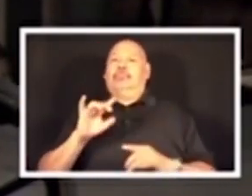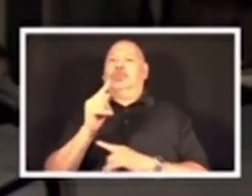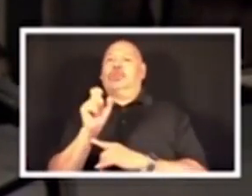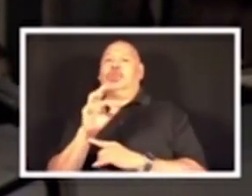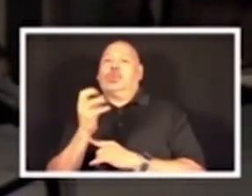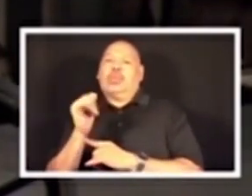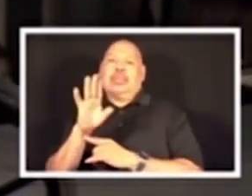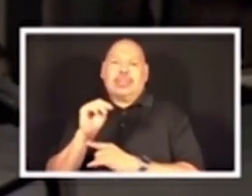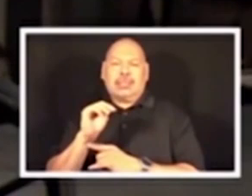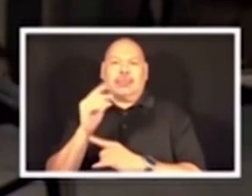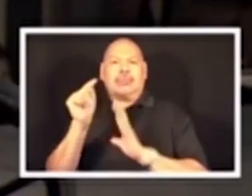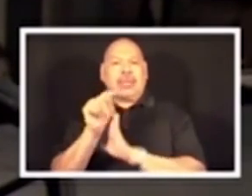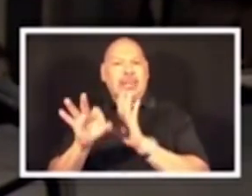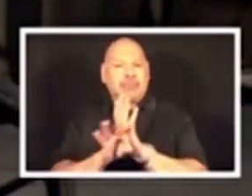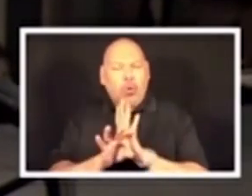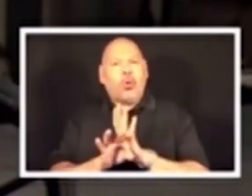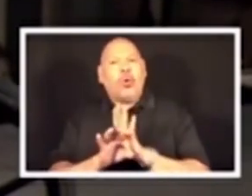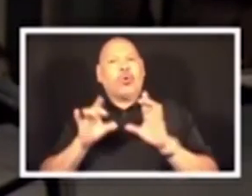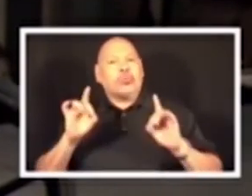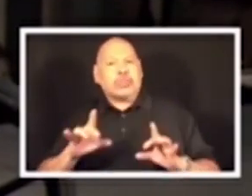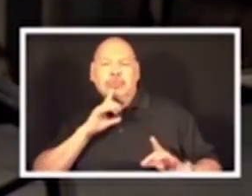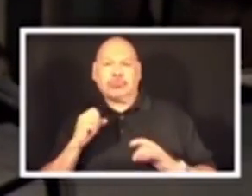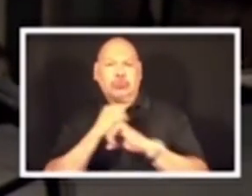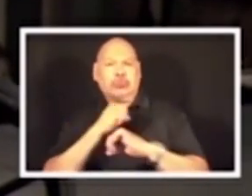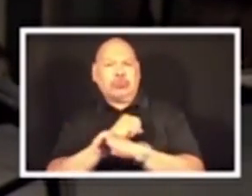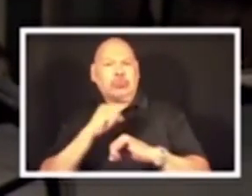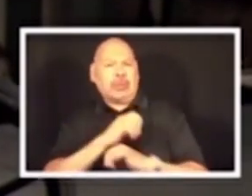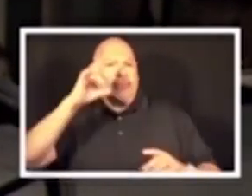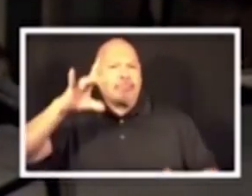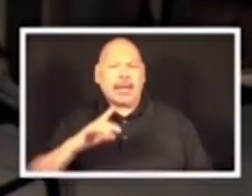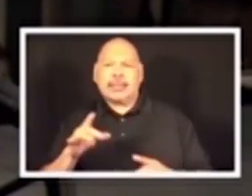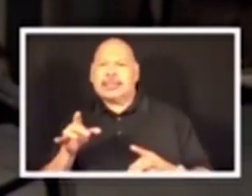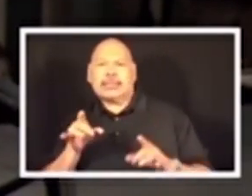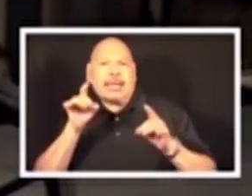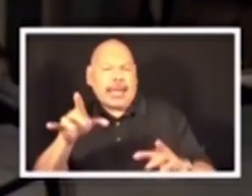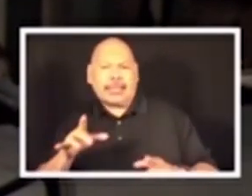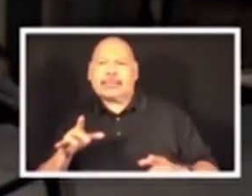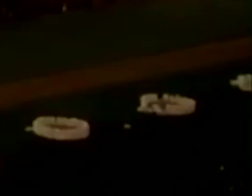to combat hate-filled extremism and violence in the state of Texas.